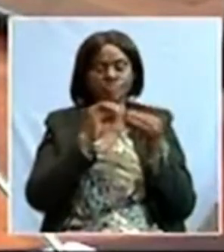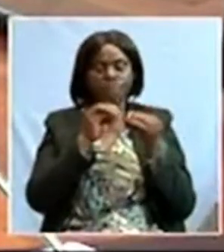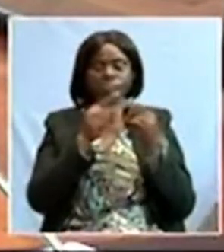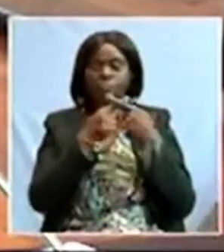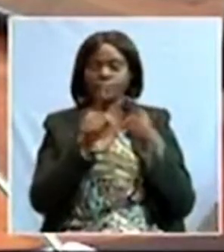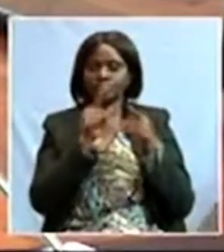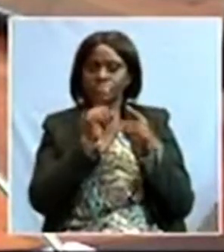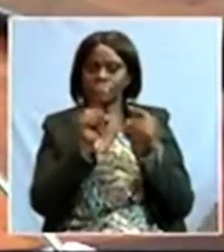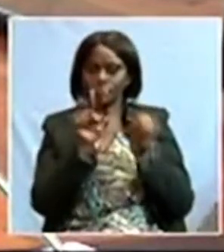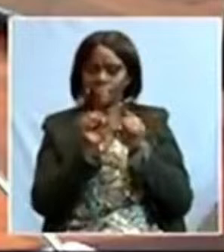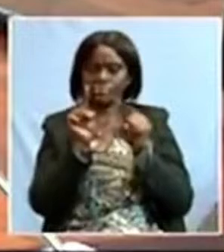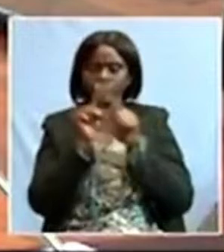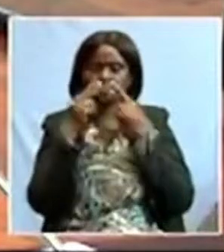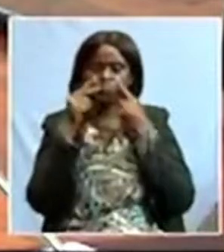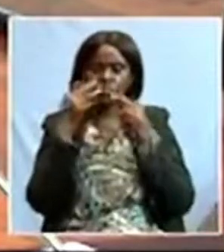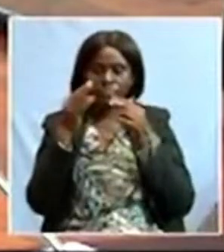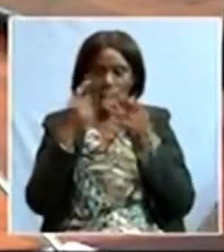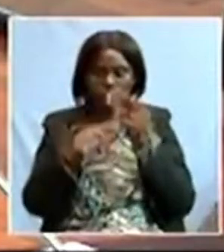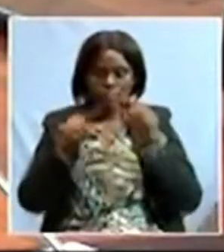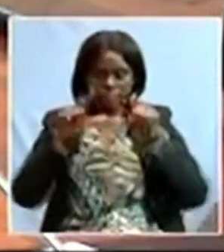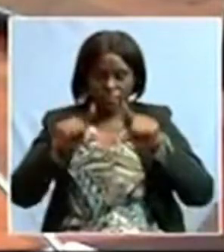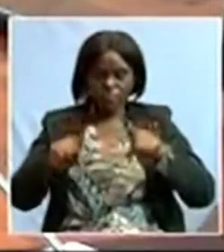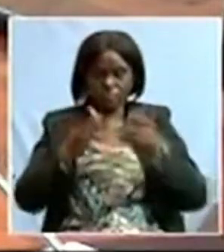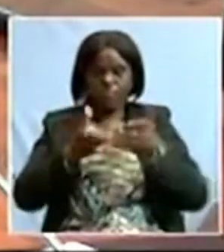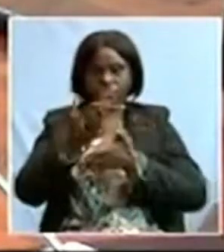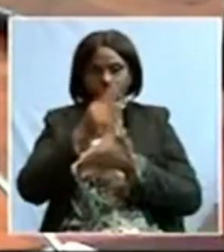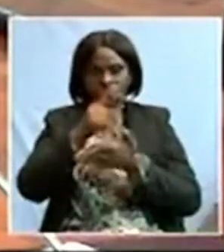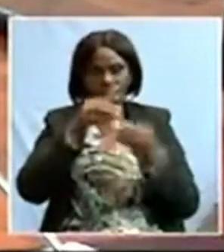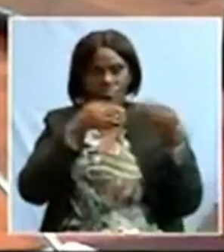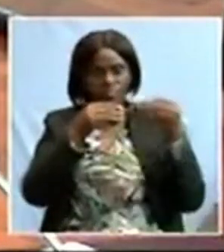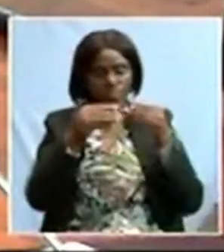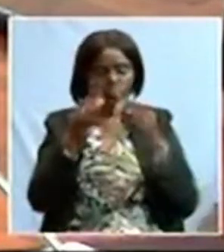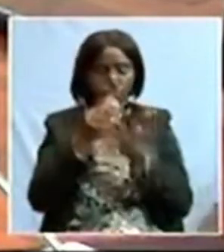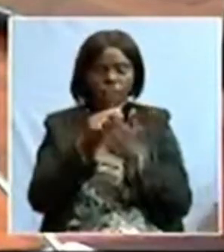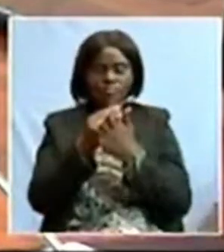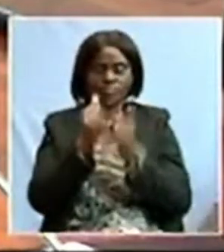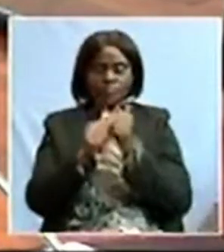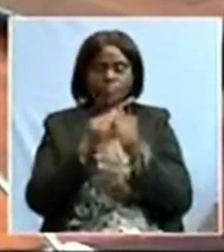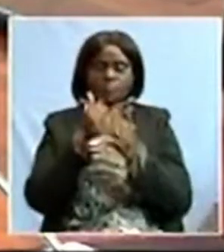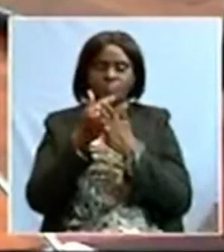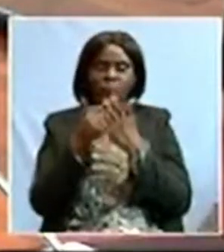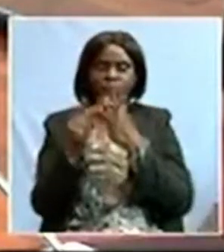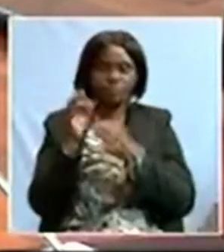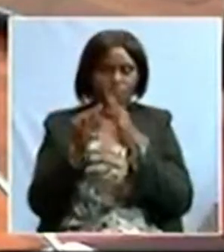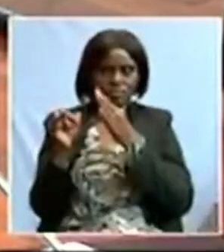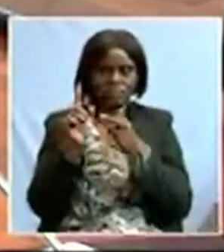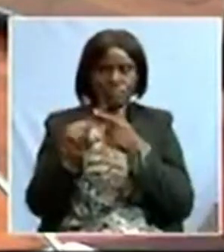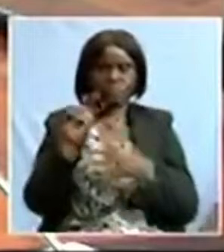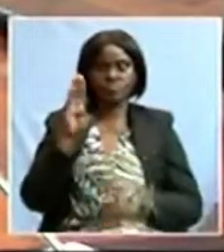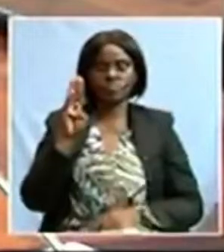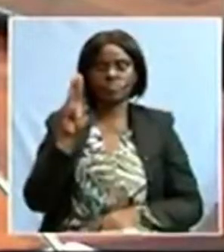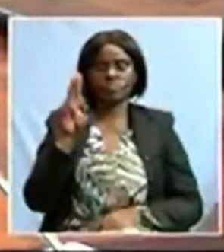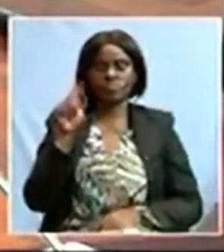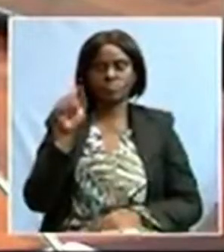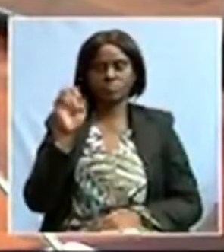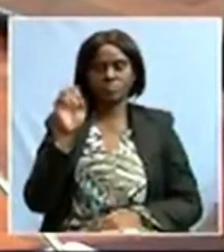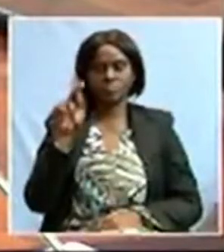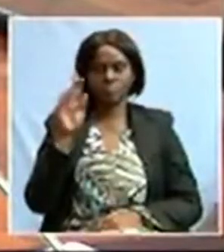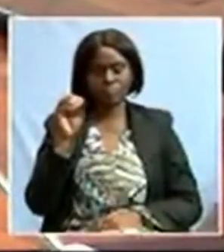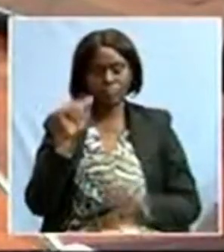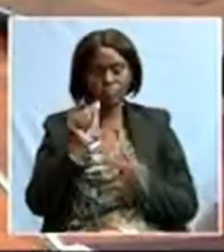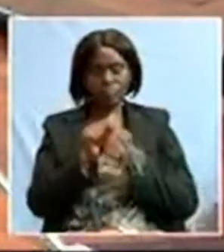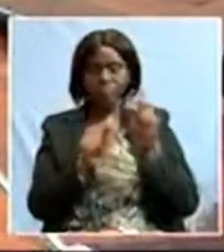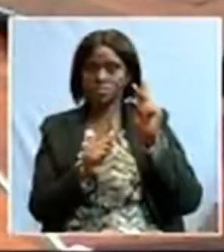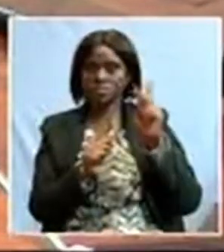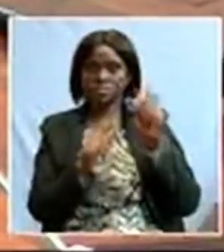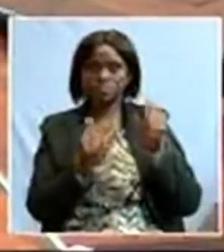variance was as a result of low collection on market fees which were attributed to Buteko and Kamchanga markets, which